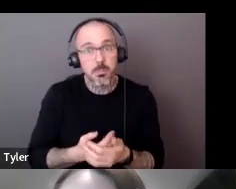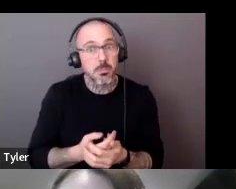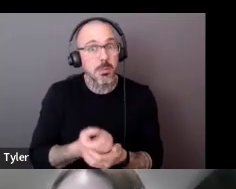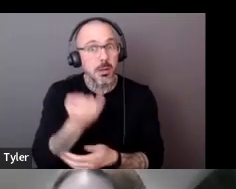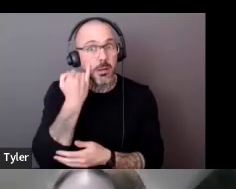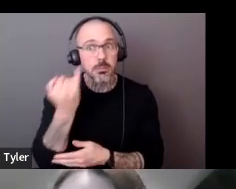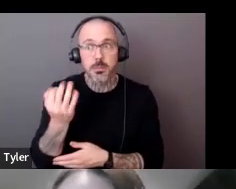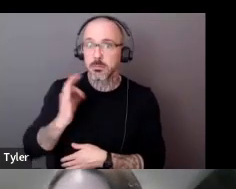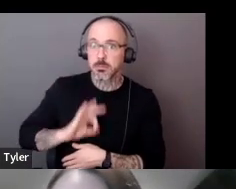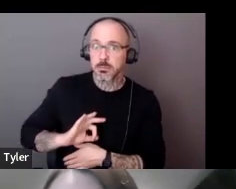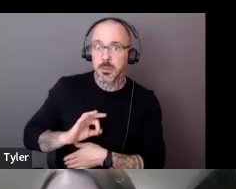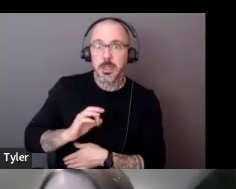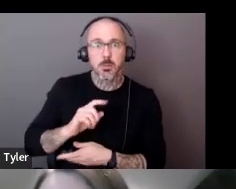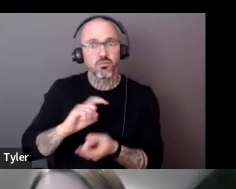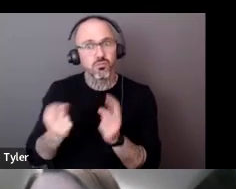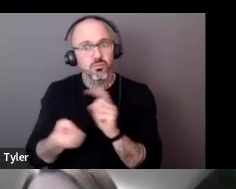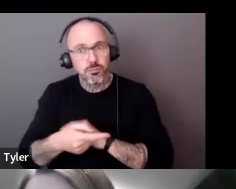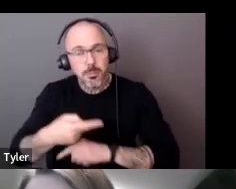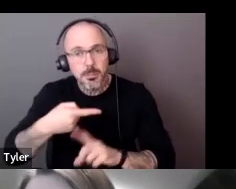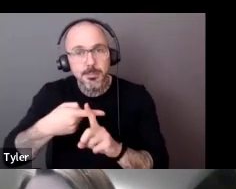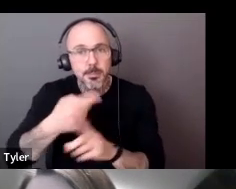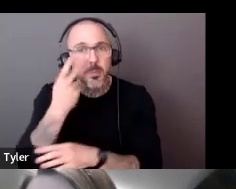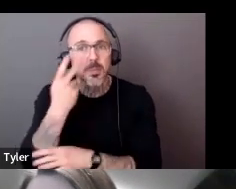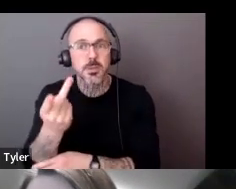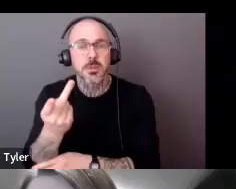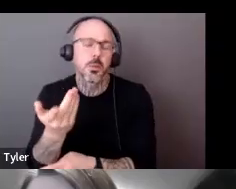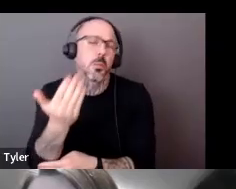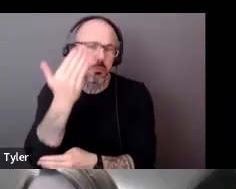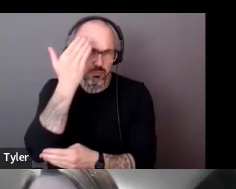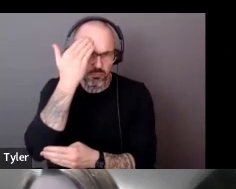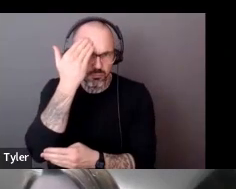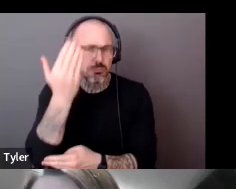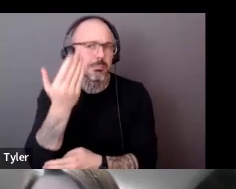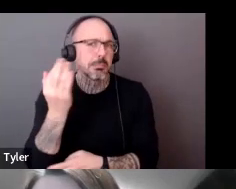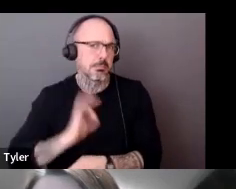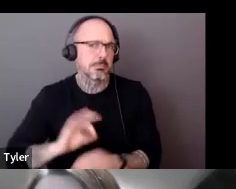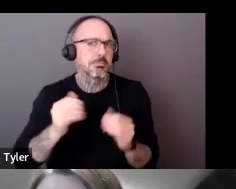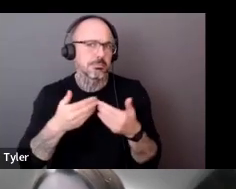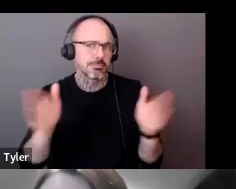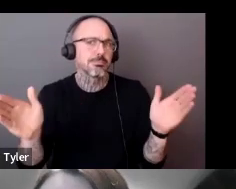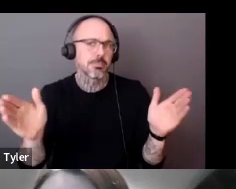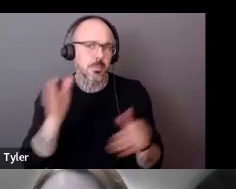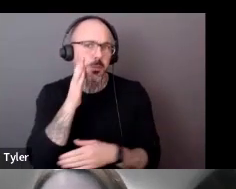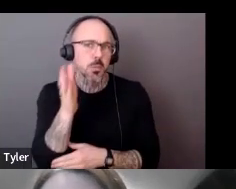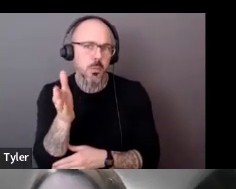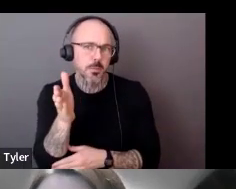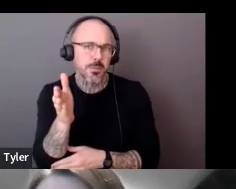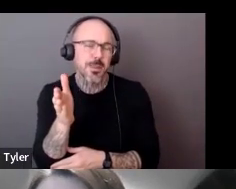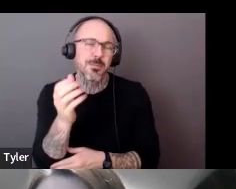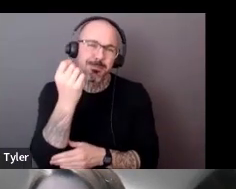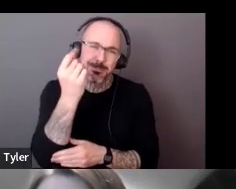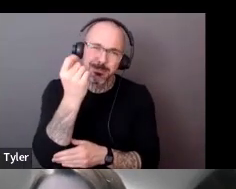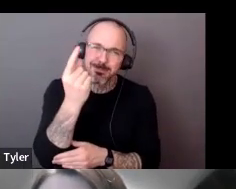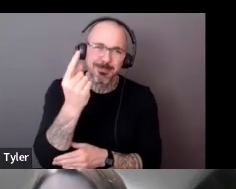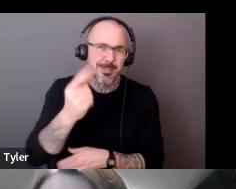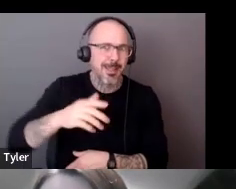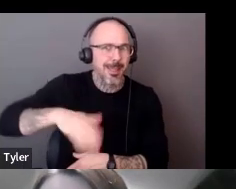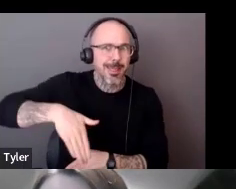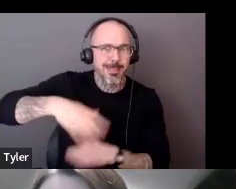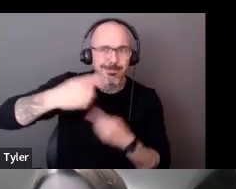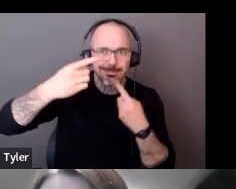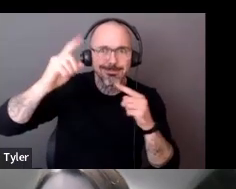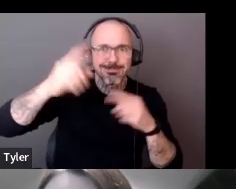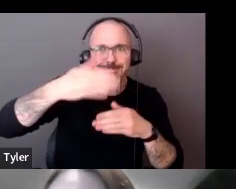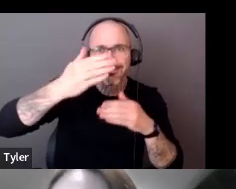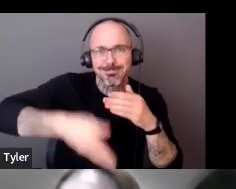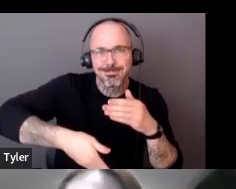profoundly changing the lives of people with disabilities. But got a long way to go. Got a long way to